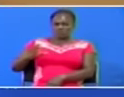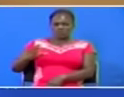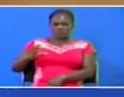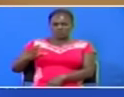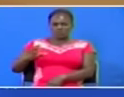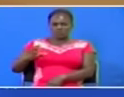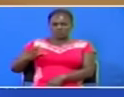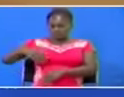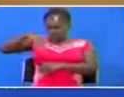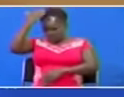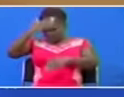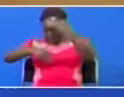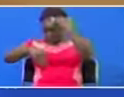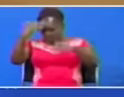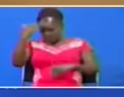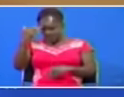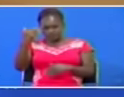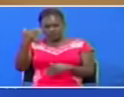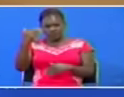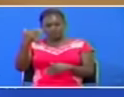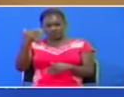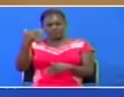the universities,